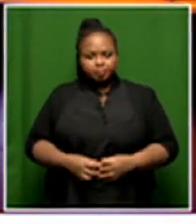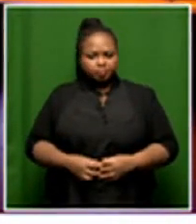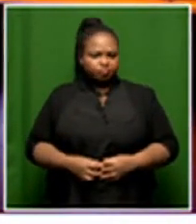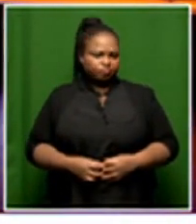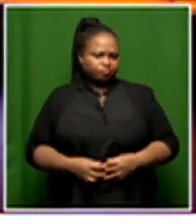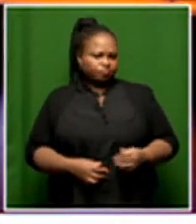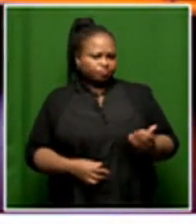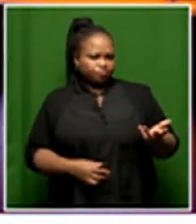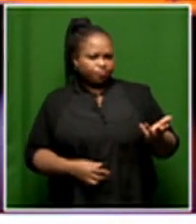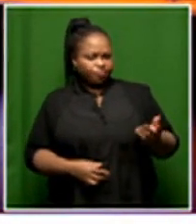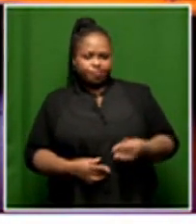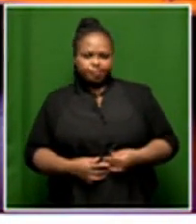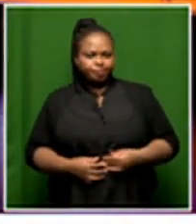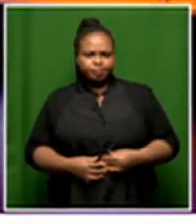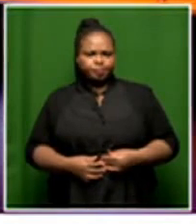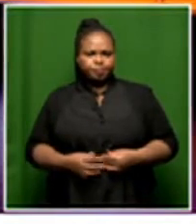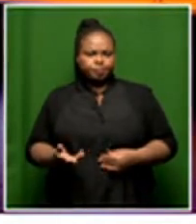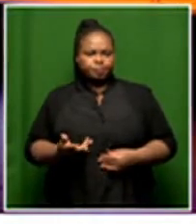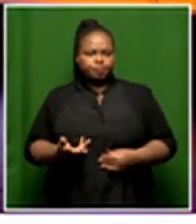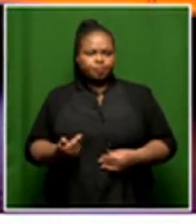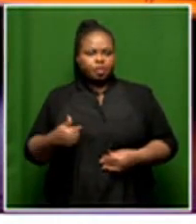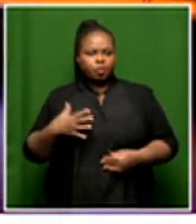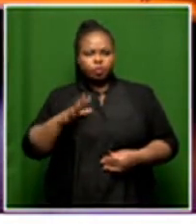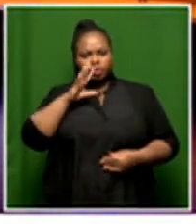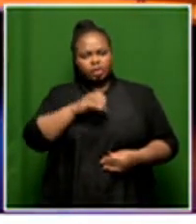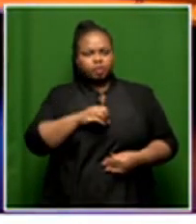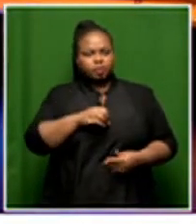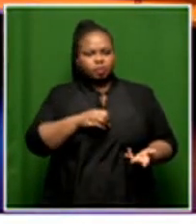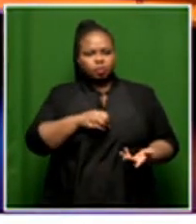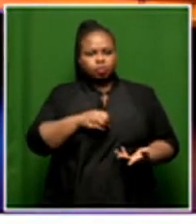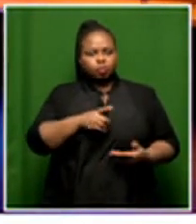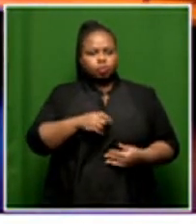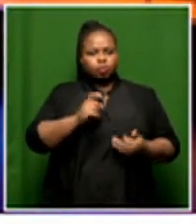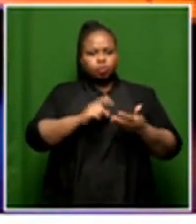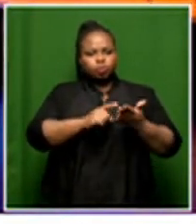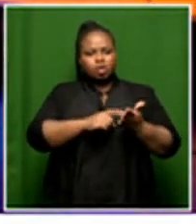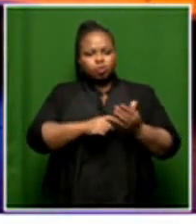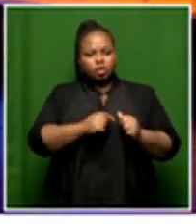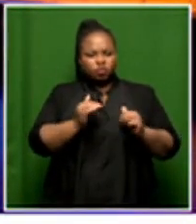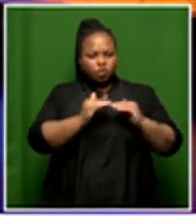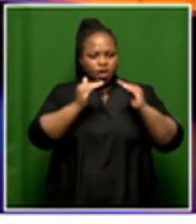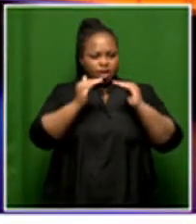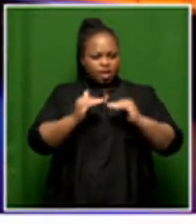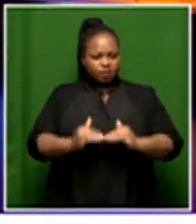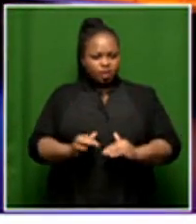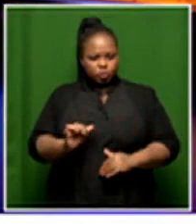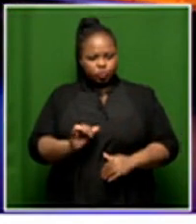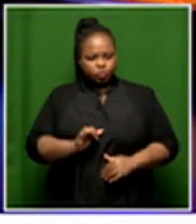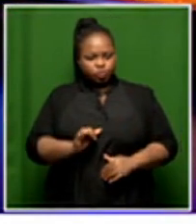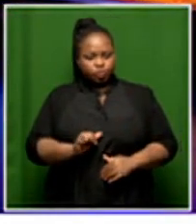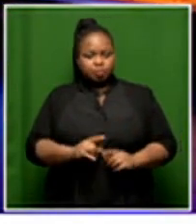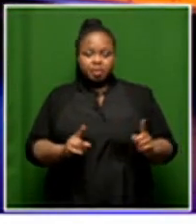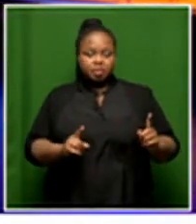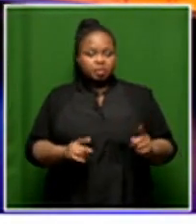How do you, because now the next question I was going to ask, how do you actually work it out in terms of what level you actually go into?